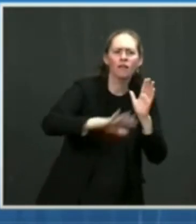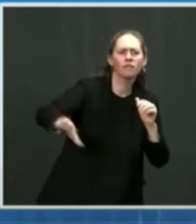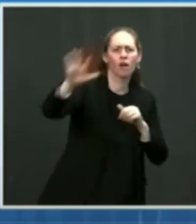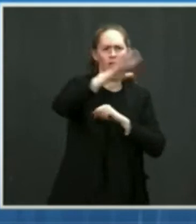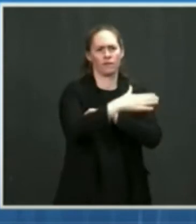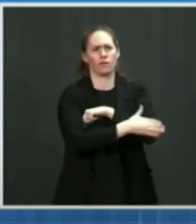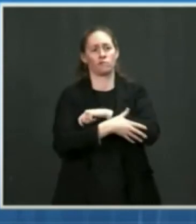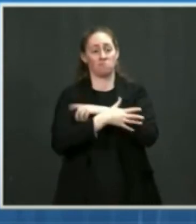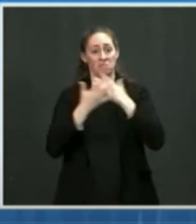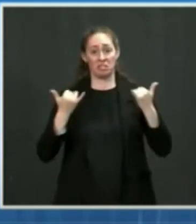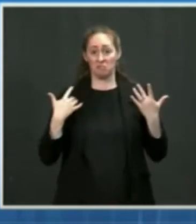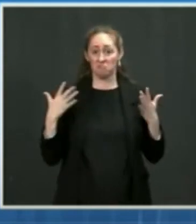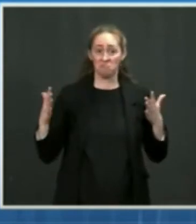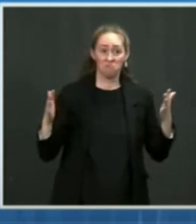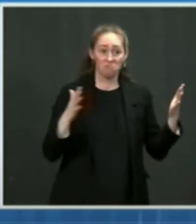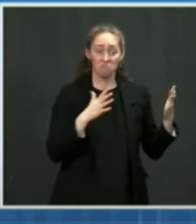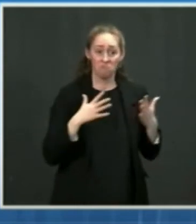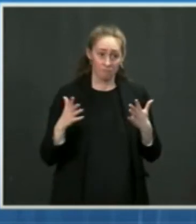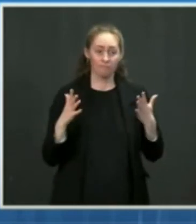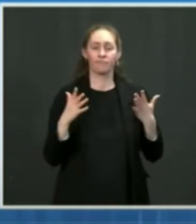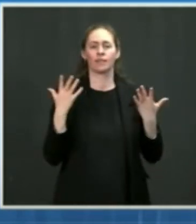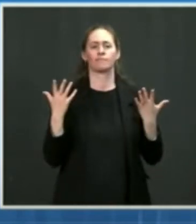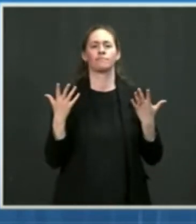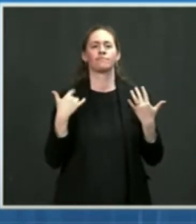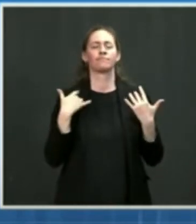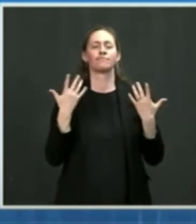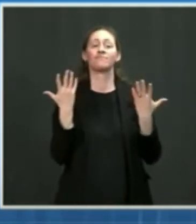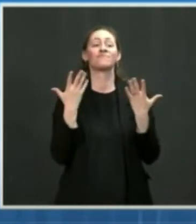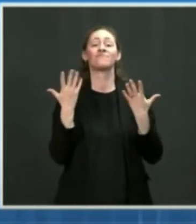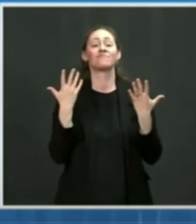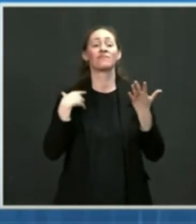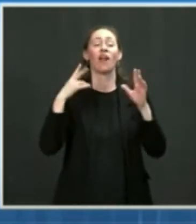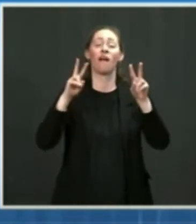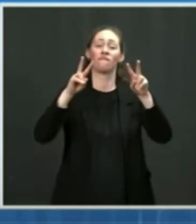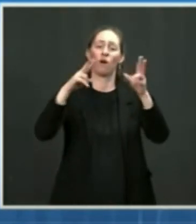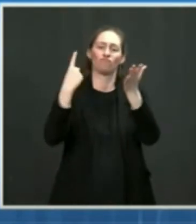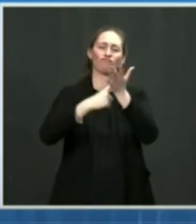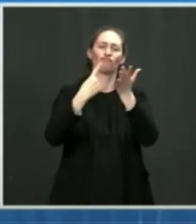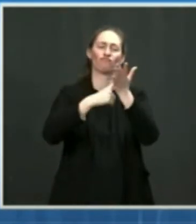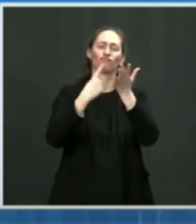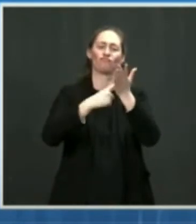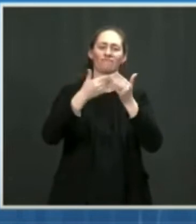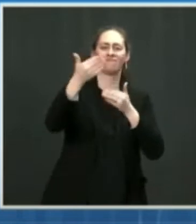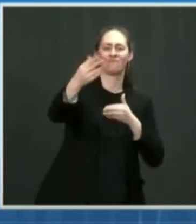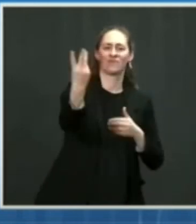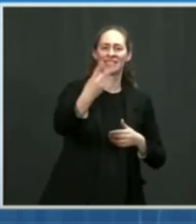and we look forward to being here and talking with you again on Wednesday. Thanks.